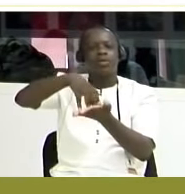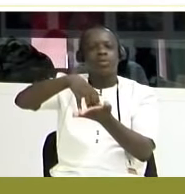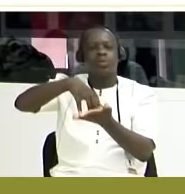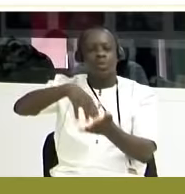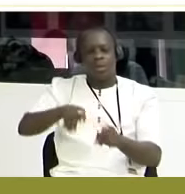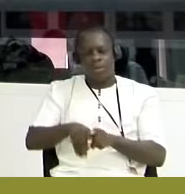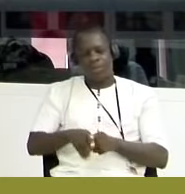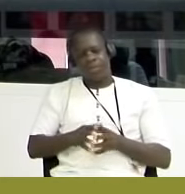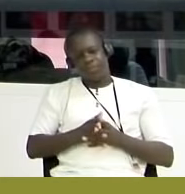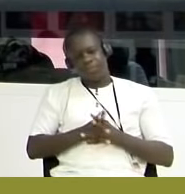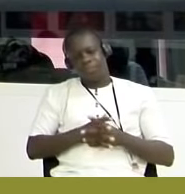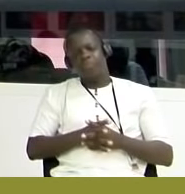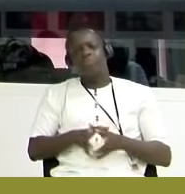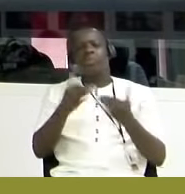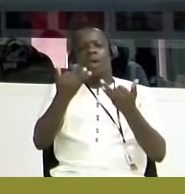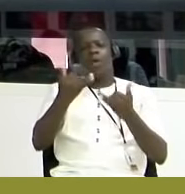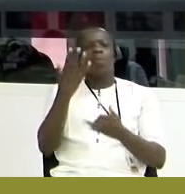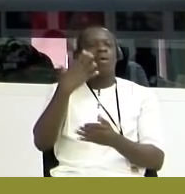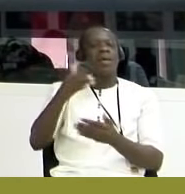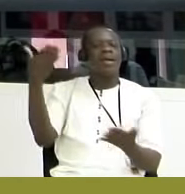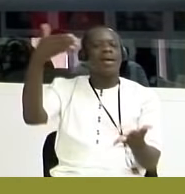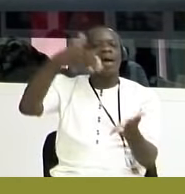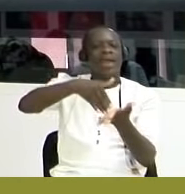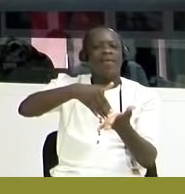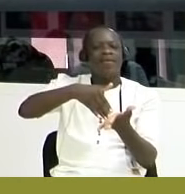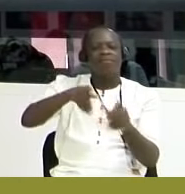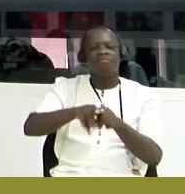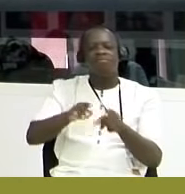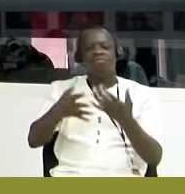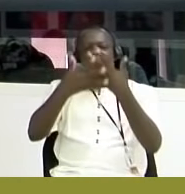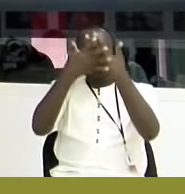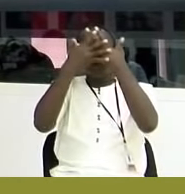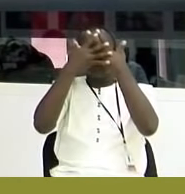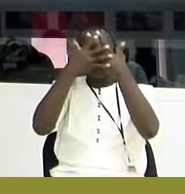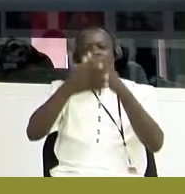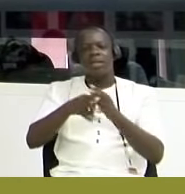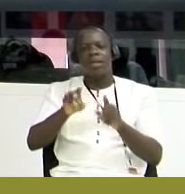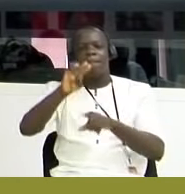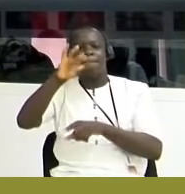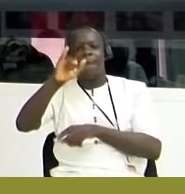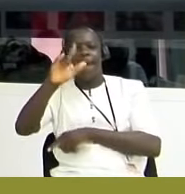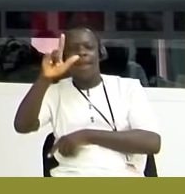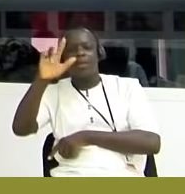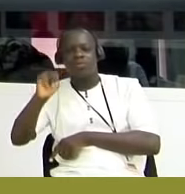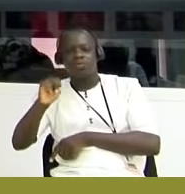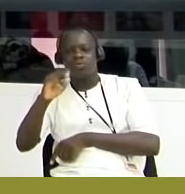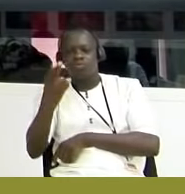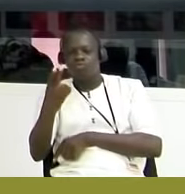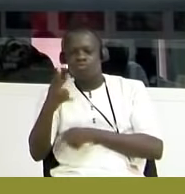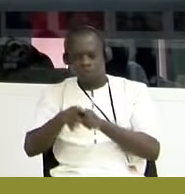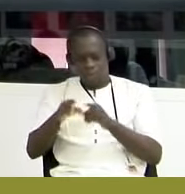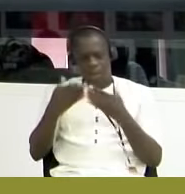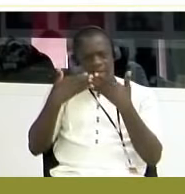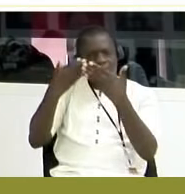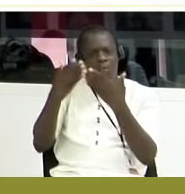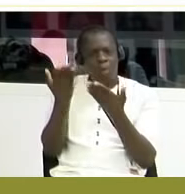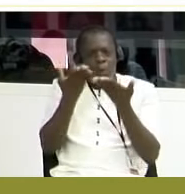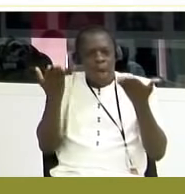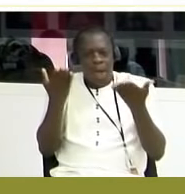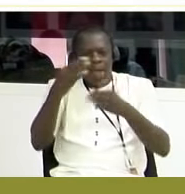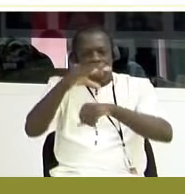When you arrived at mile 2, were you told of the reason for your arrest? We were not told of the